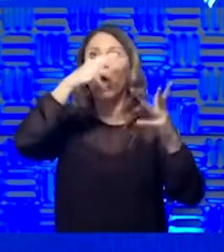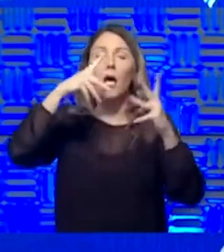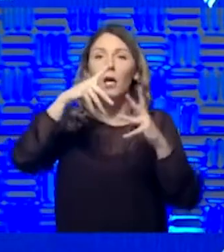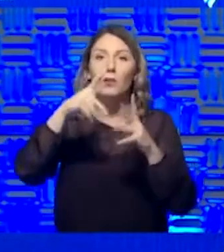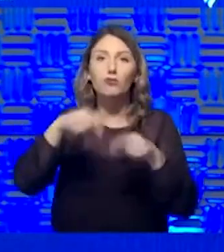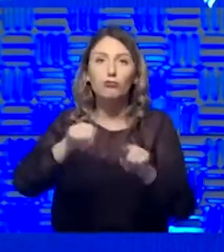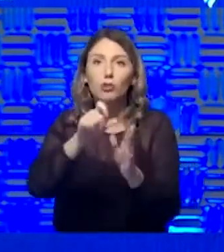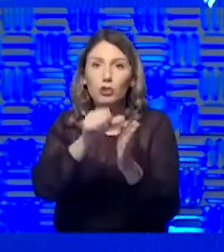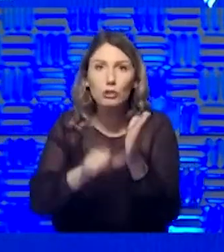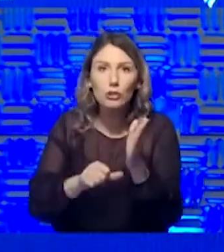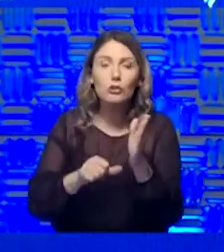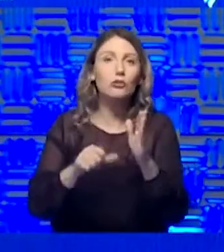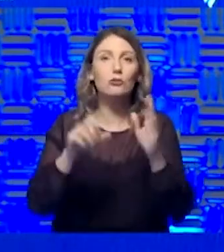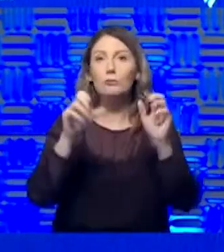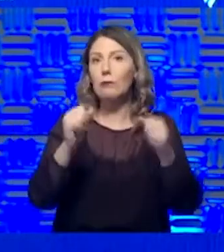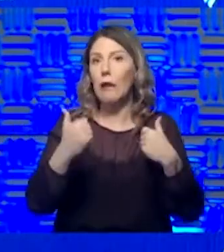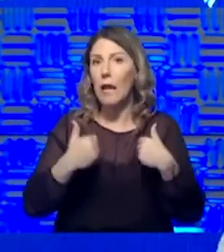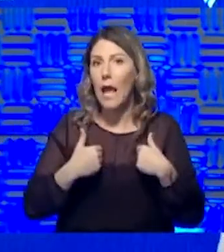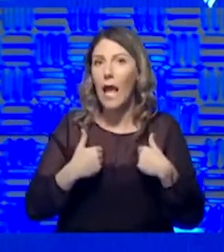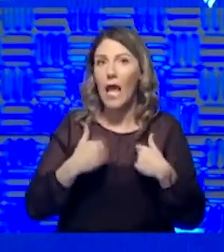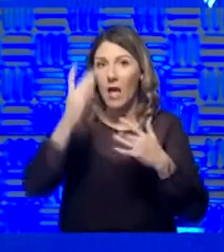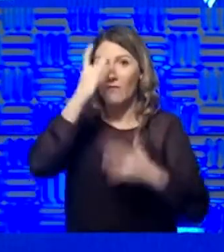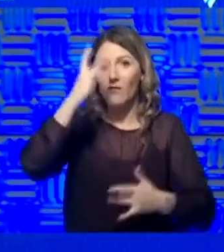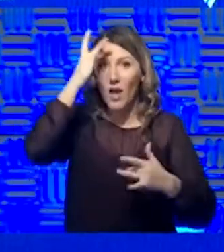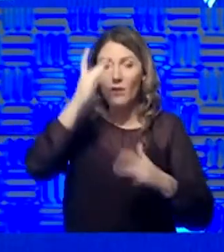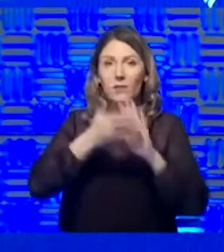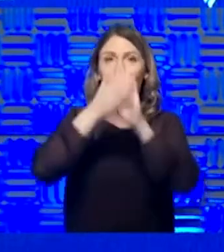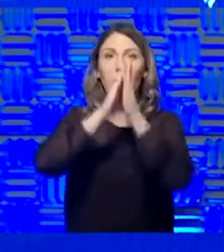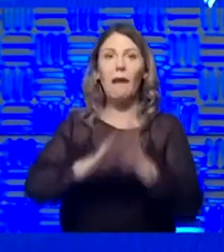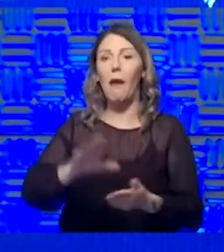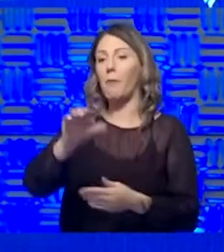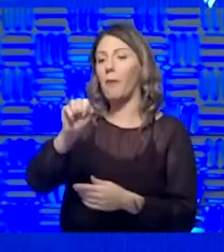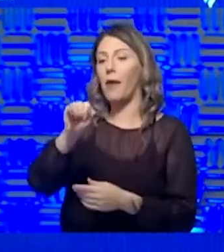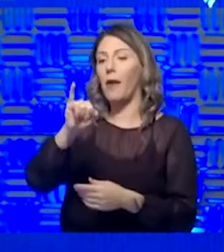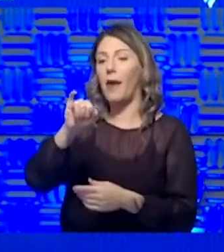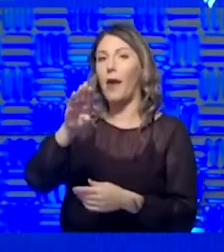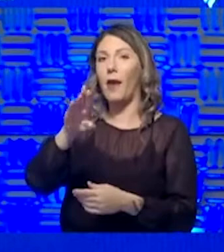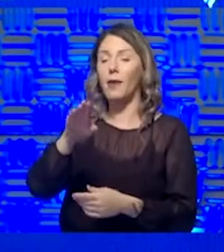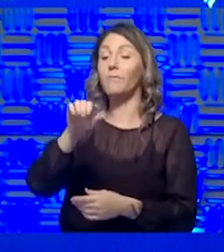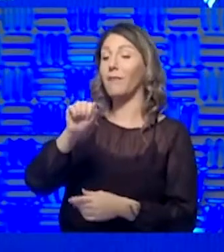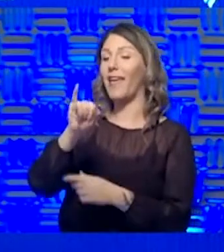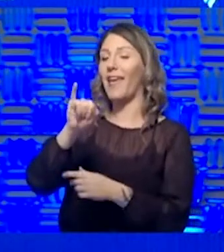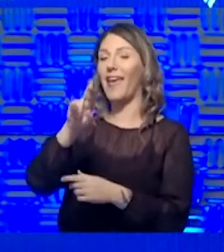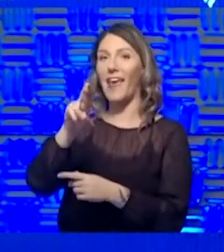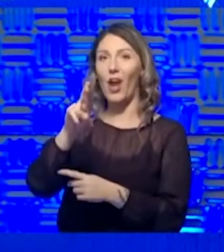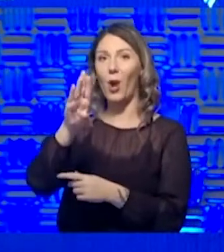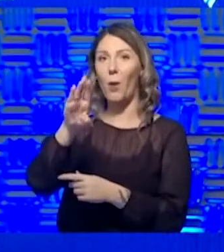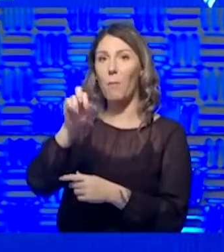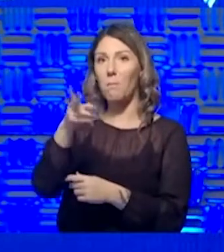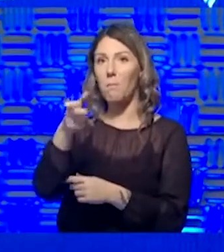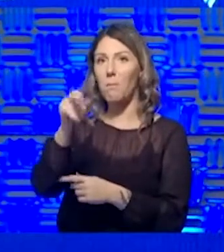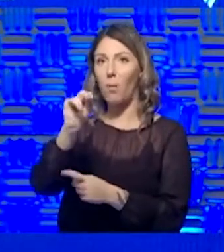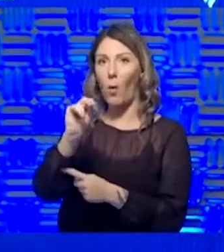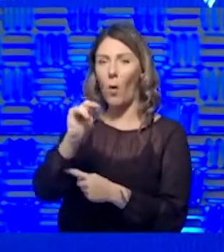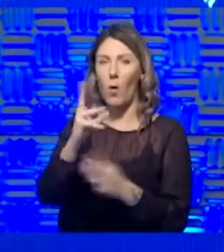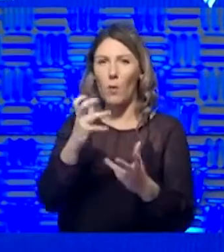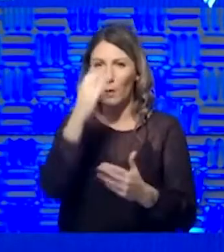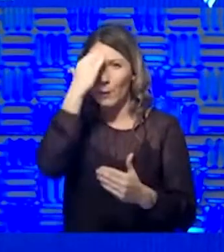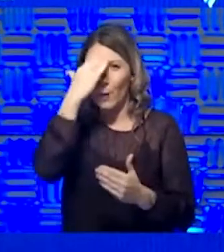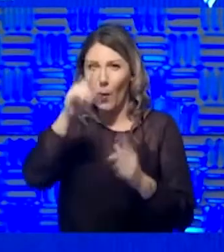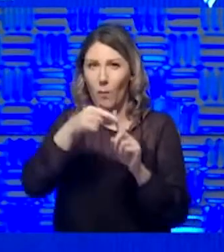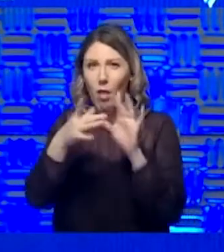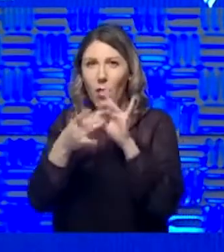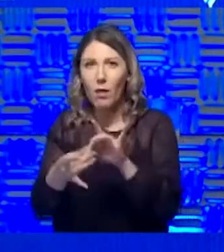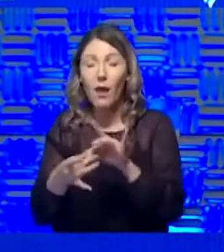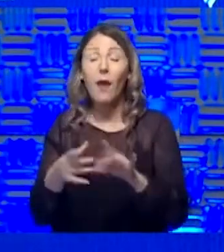could have the virus go airborne, so we would want to know about that. as well as our